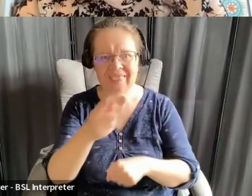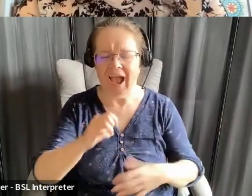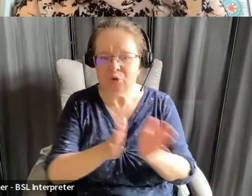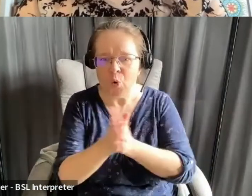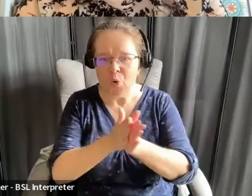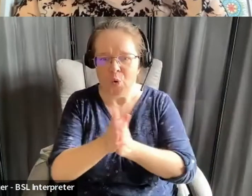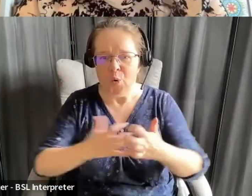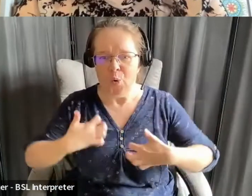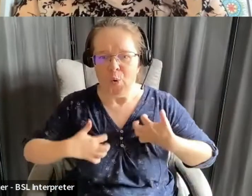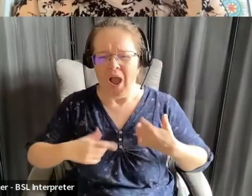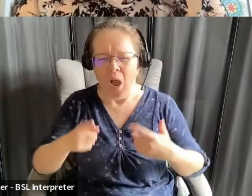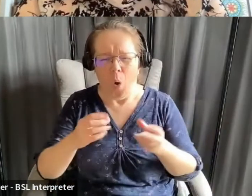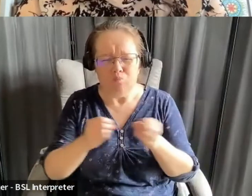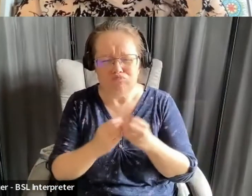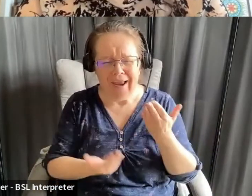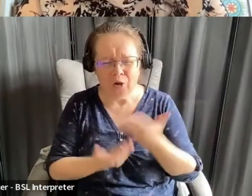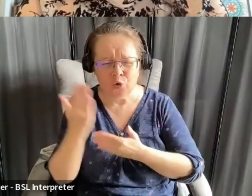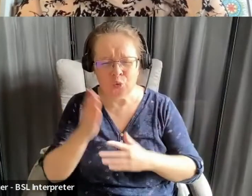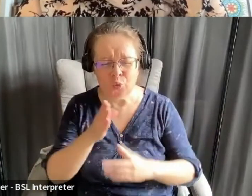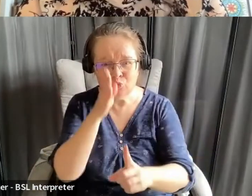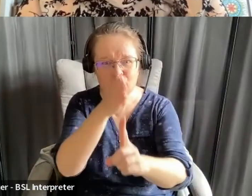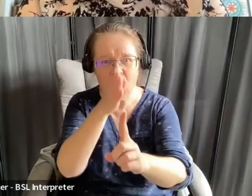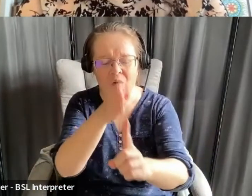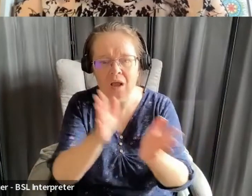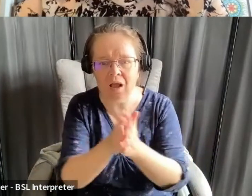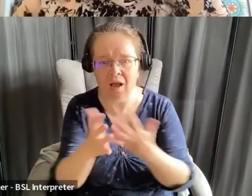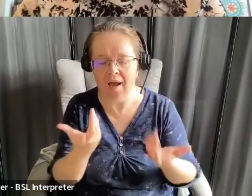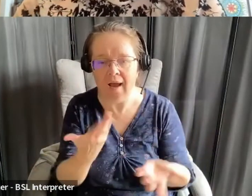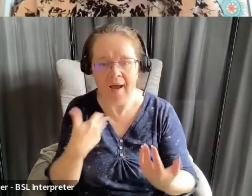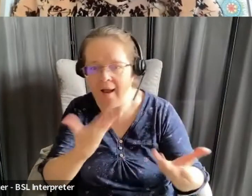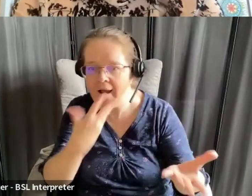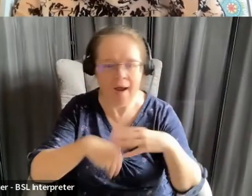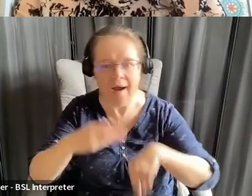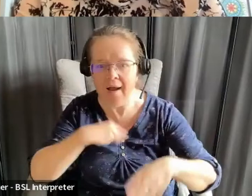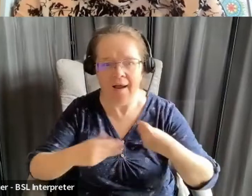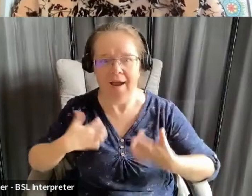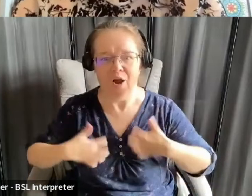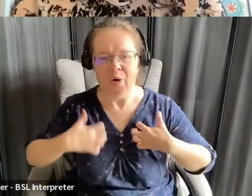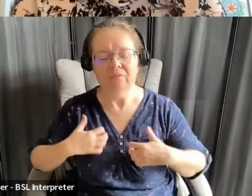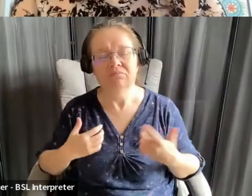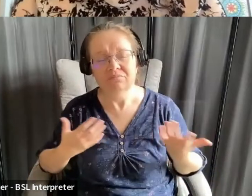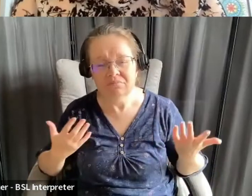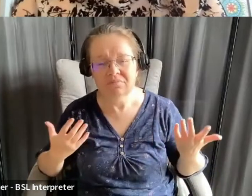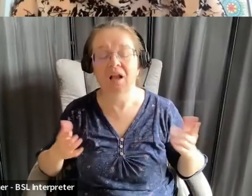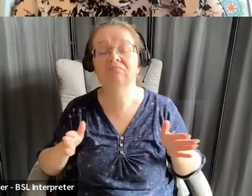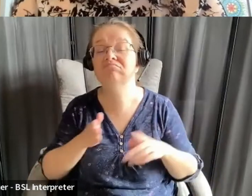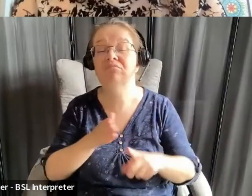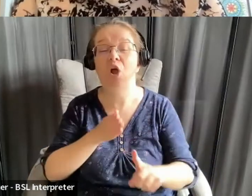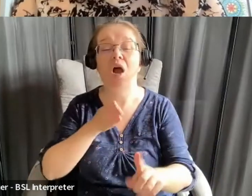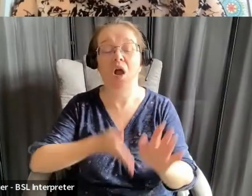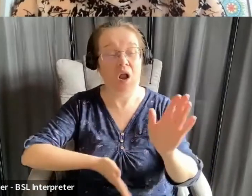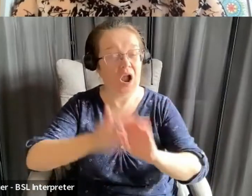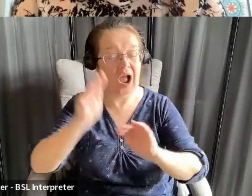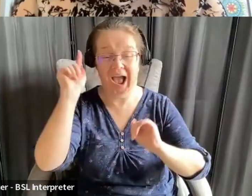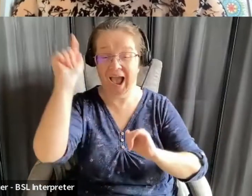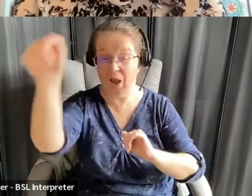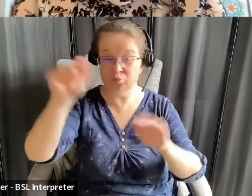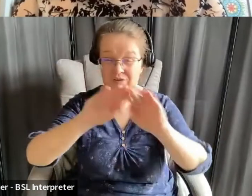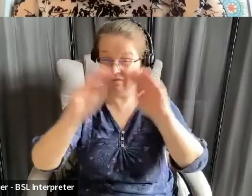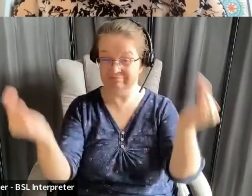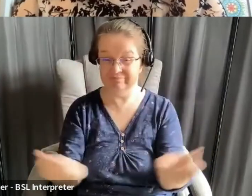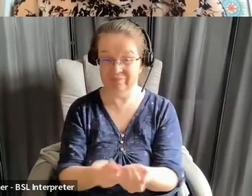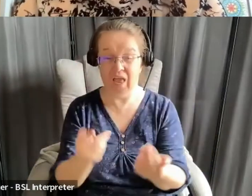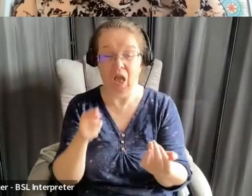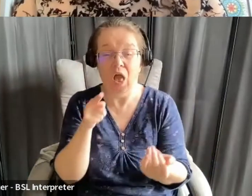on a brand new journey where you could get really excited and just do something you want to do? So I would just think, go out there and be you and not be something